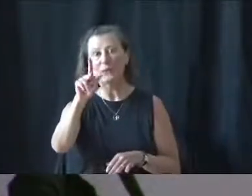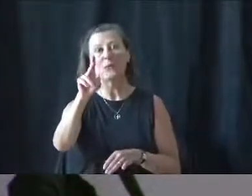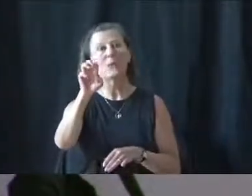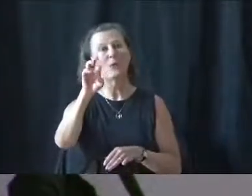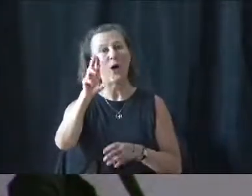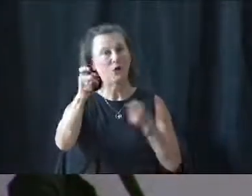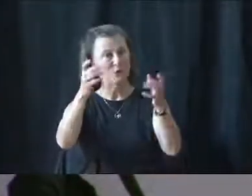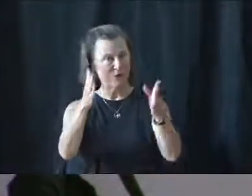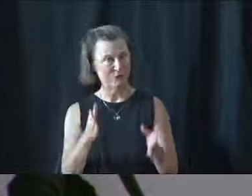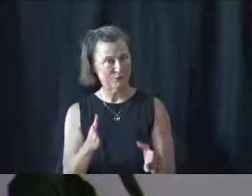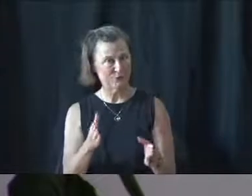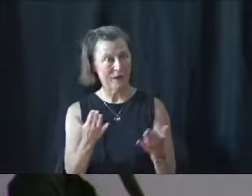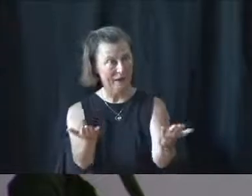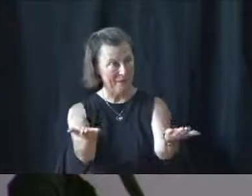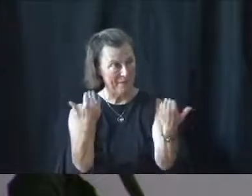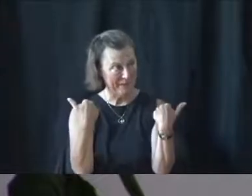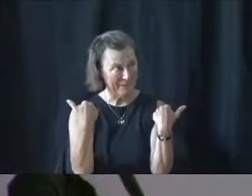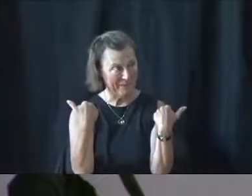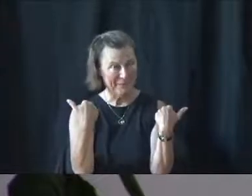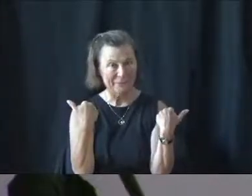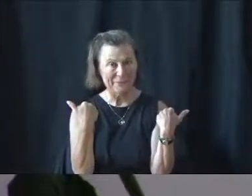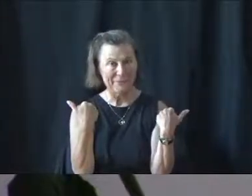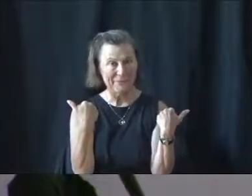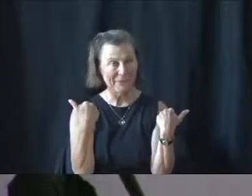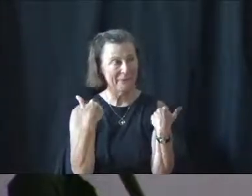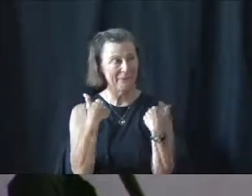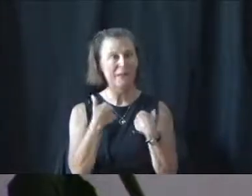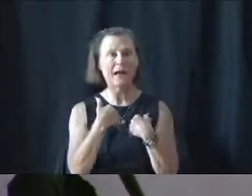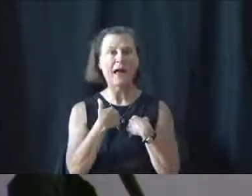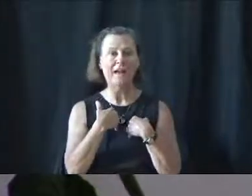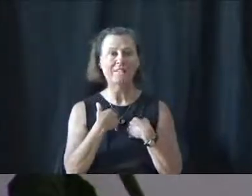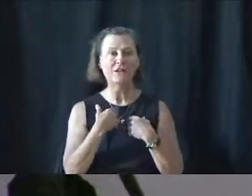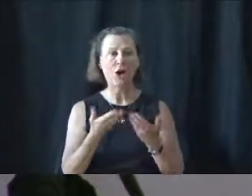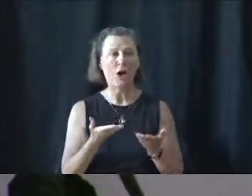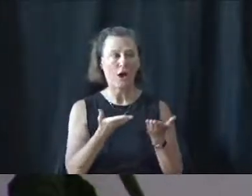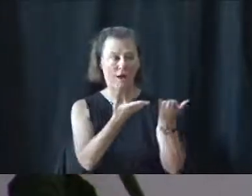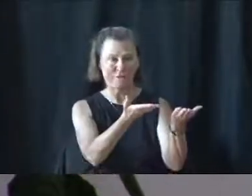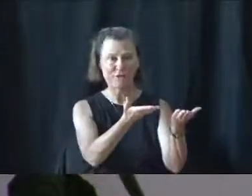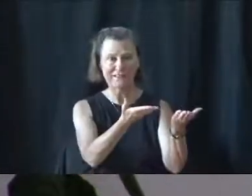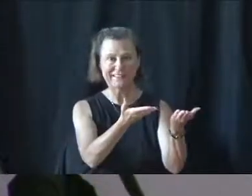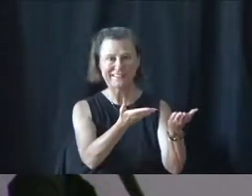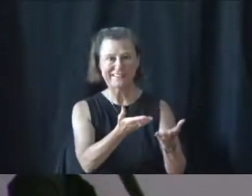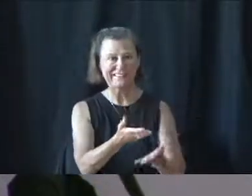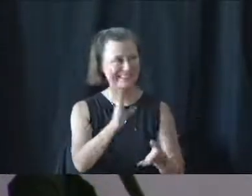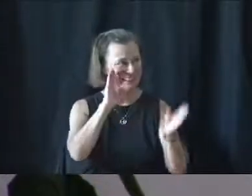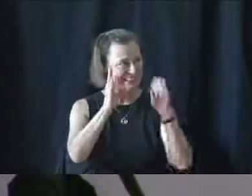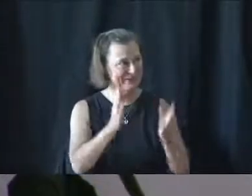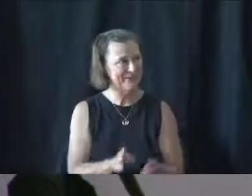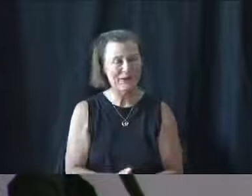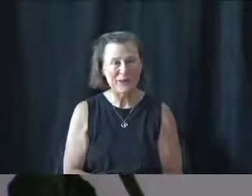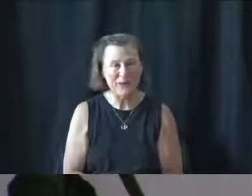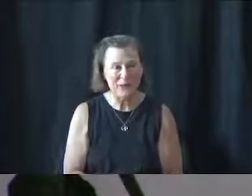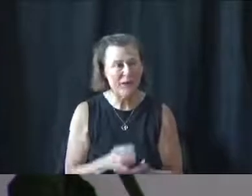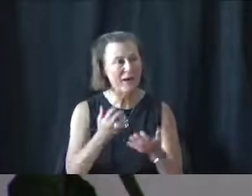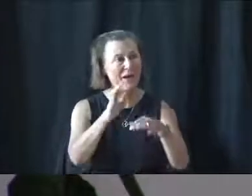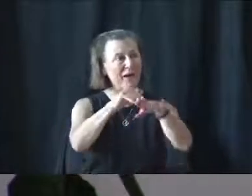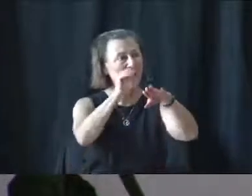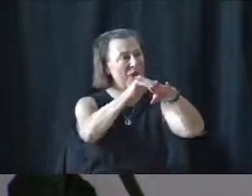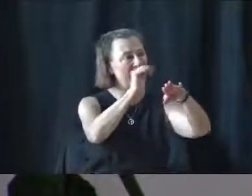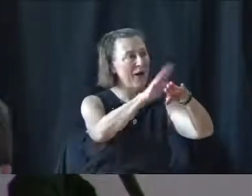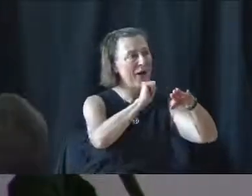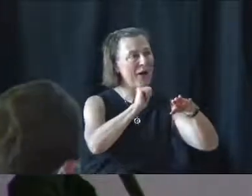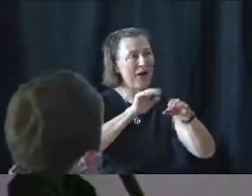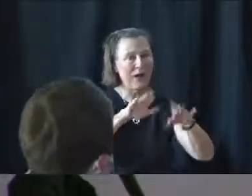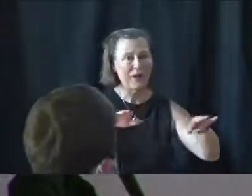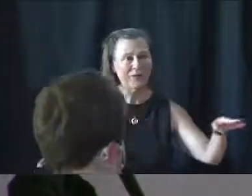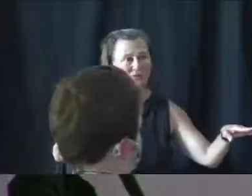up, and they're going to have a little offering themselves. Hello, I'd like to call the children down for the time for